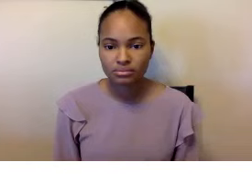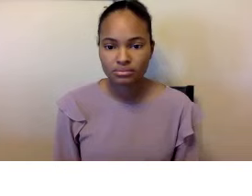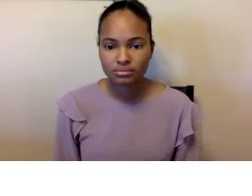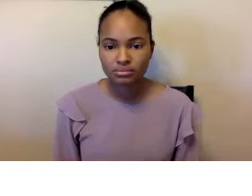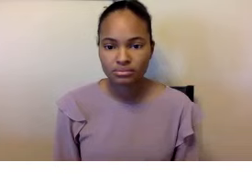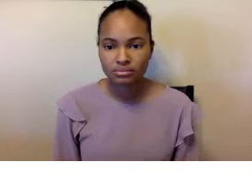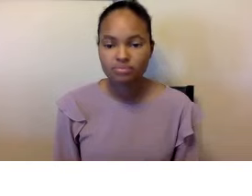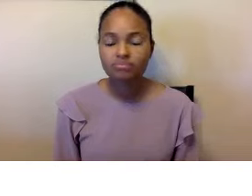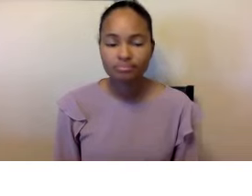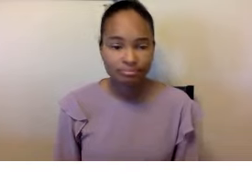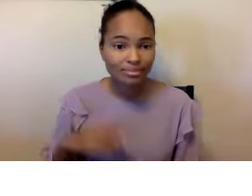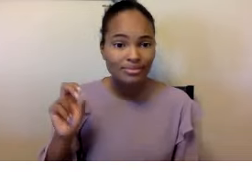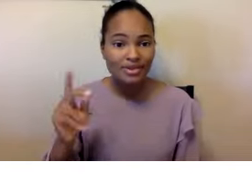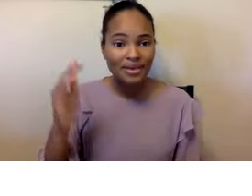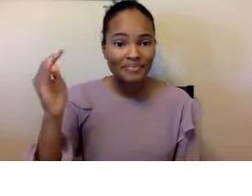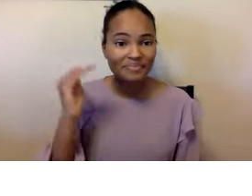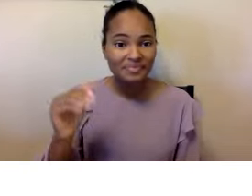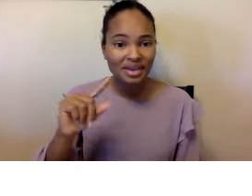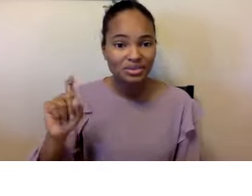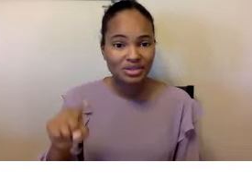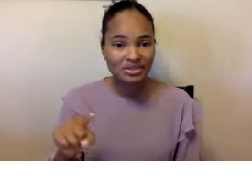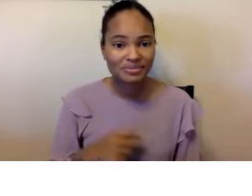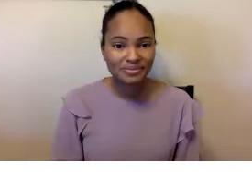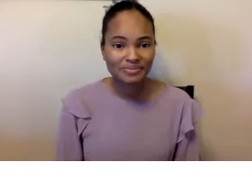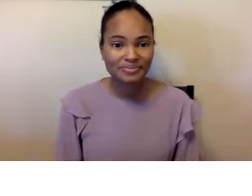All right. Well, next question.